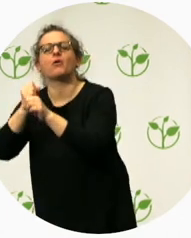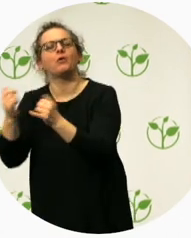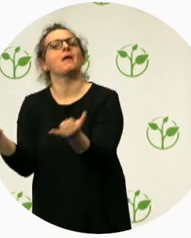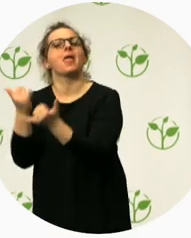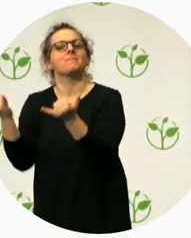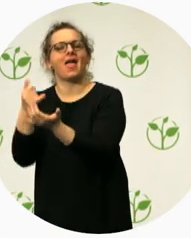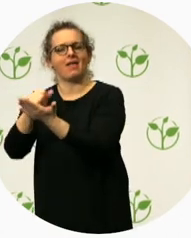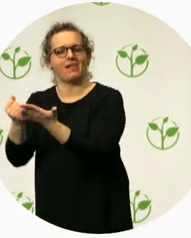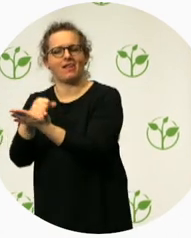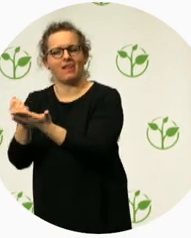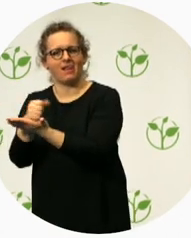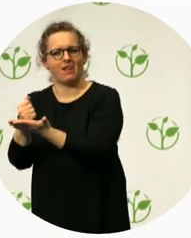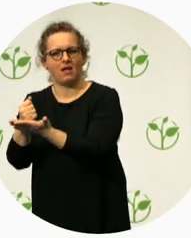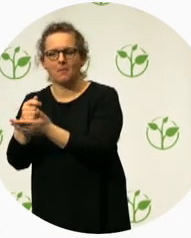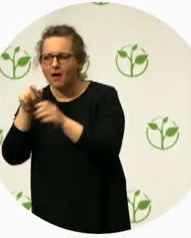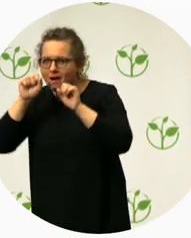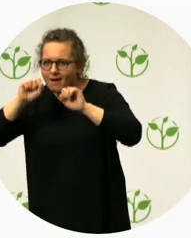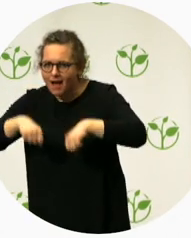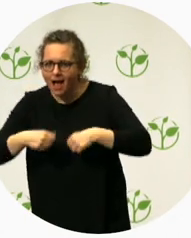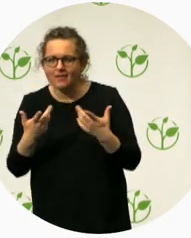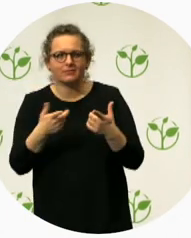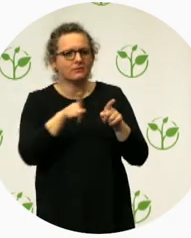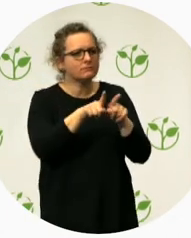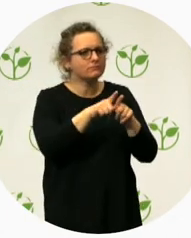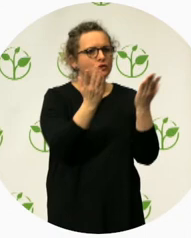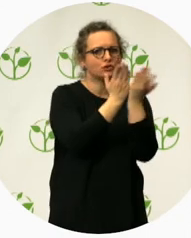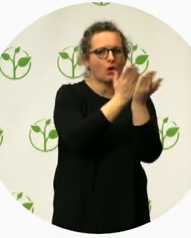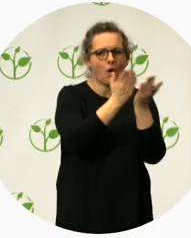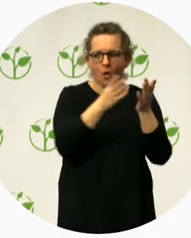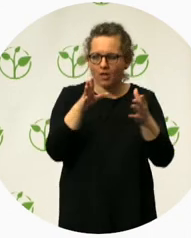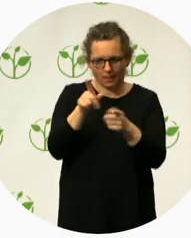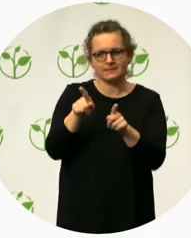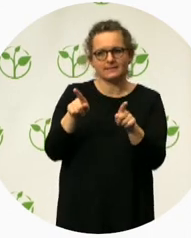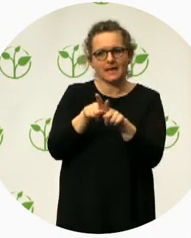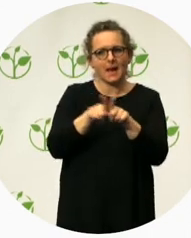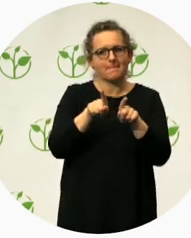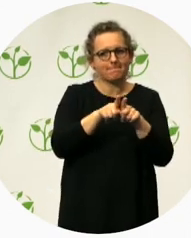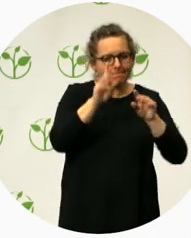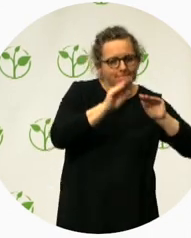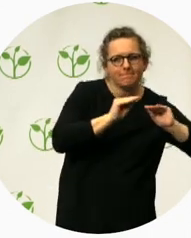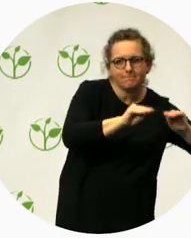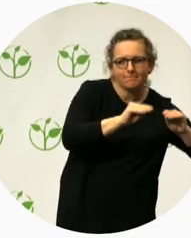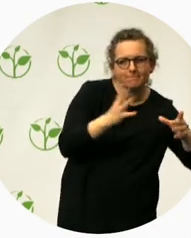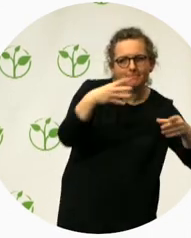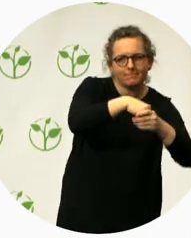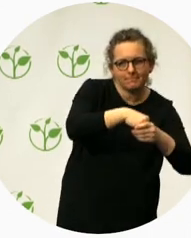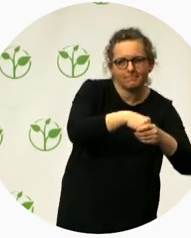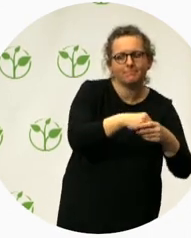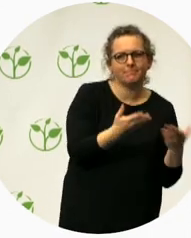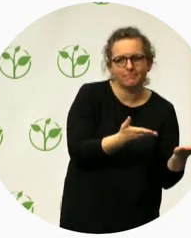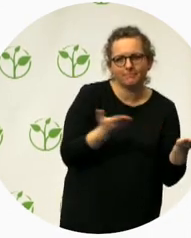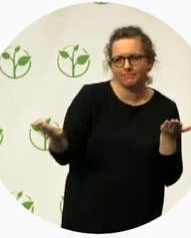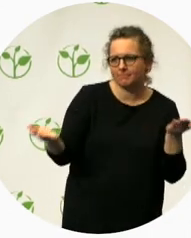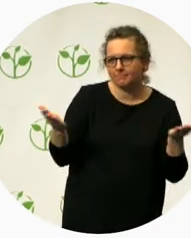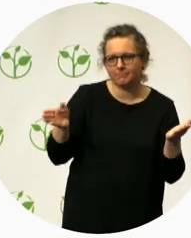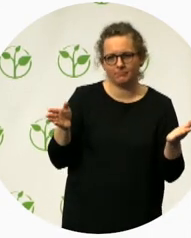been challenging for these teachers to learn this type of technology. But as you can see on the slide, there are different types of NUIs. There obviously is